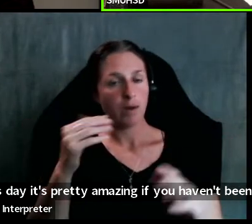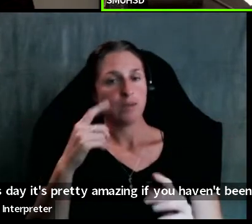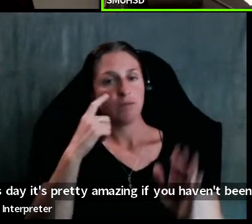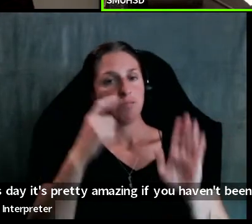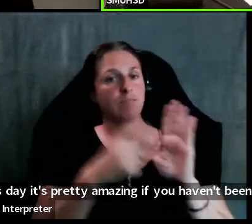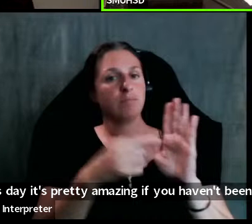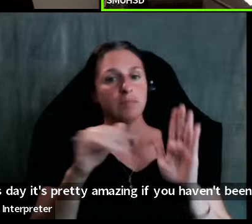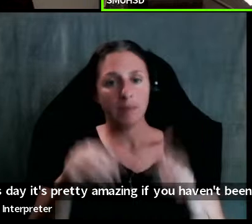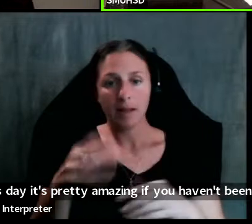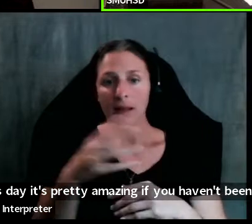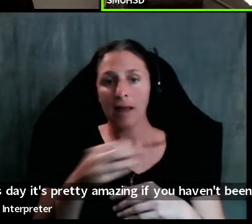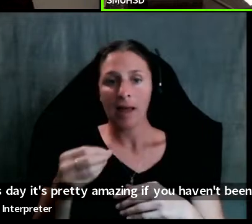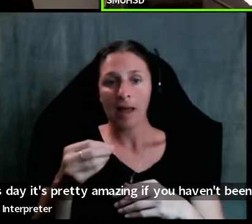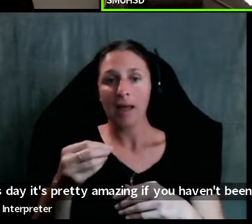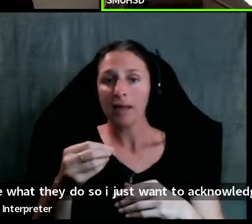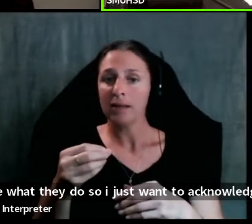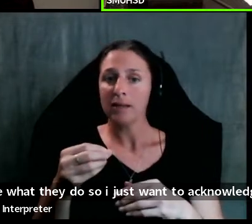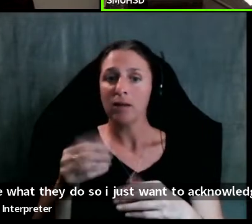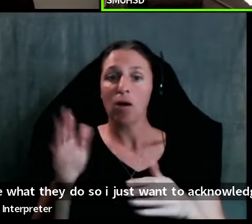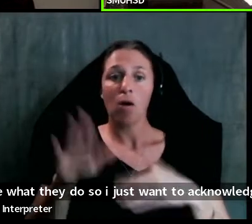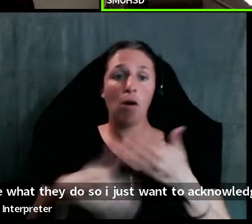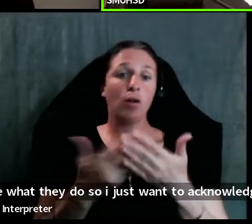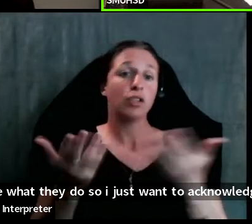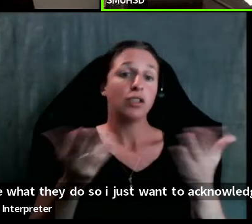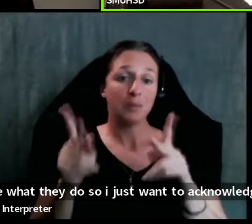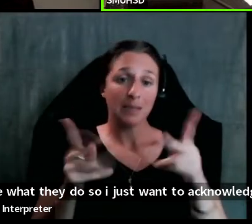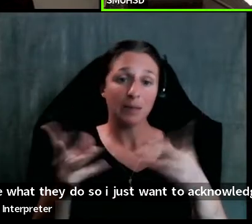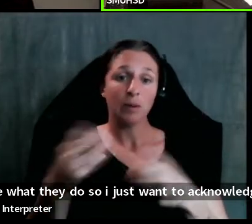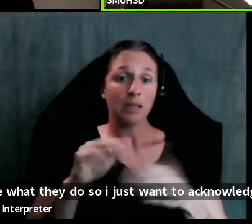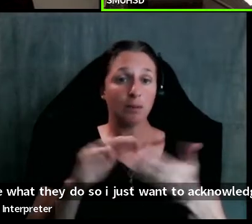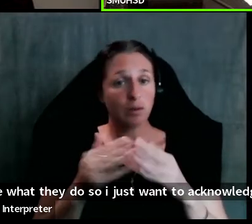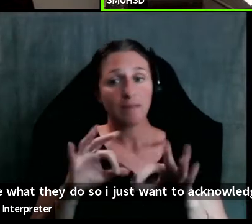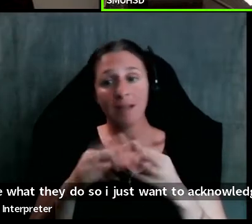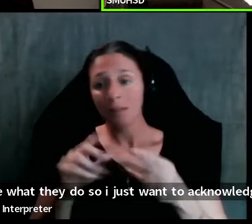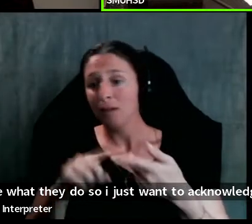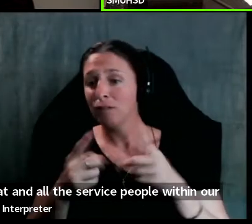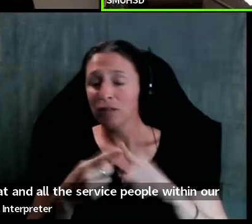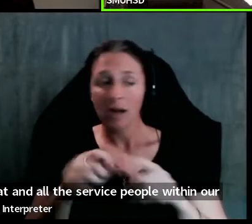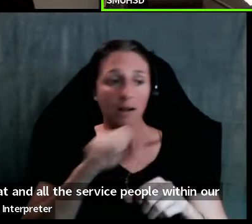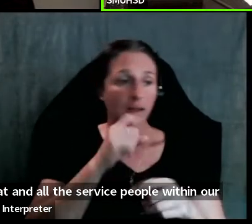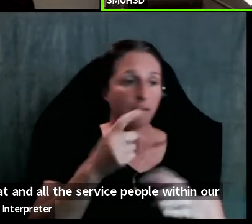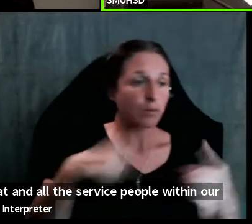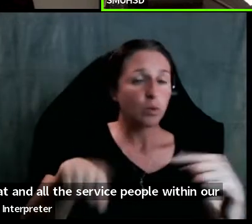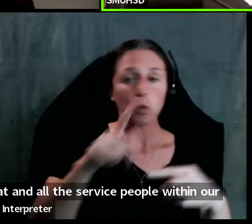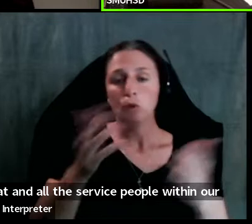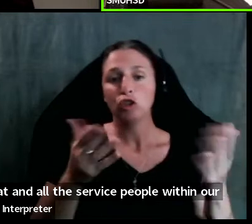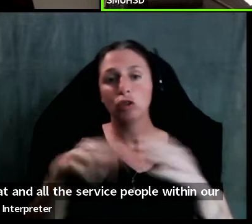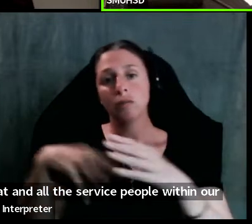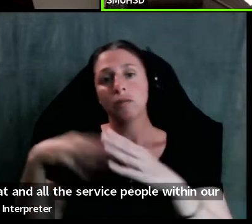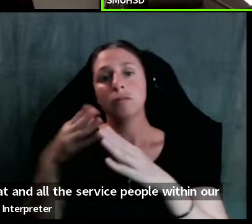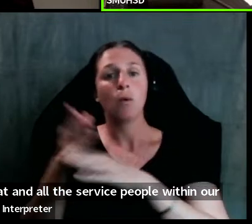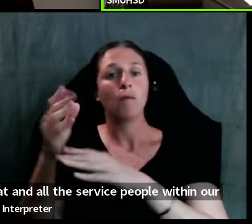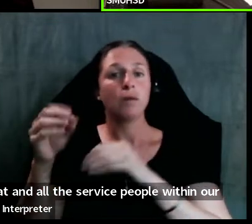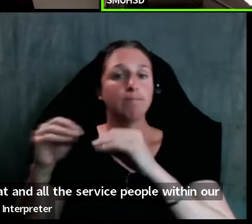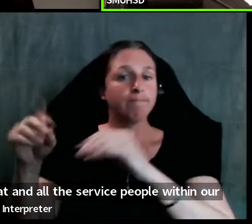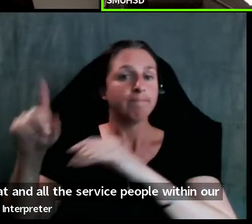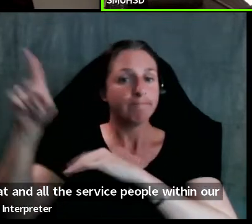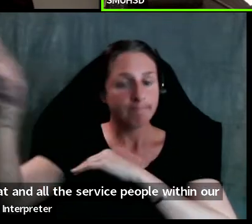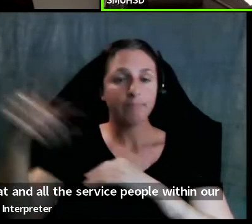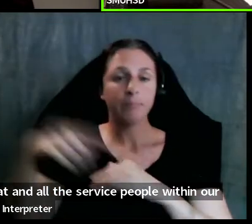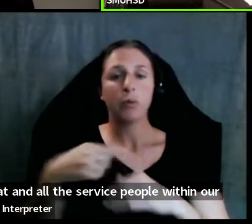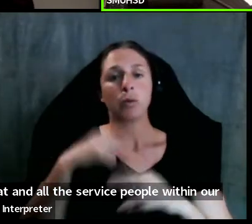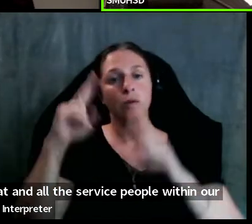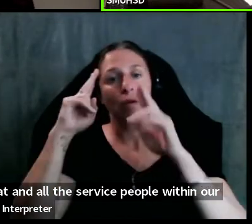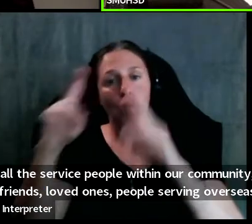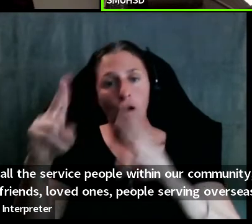that, and all the service people within our community, families, friends, loved ones, people serving overseas. We honor you